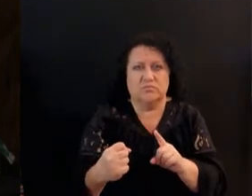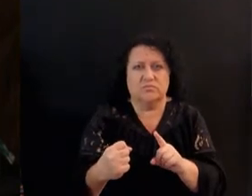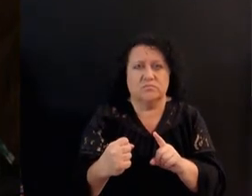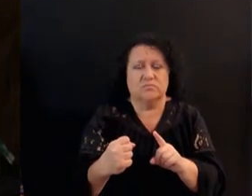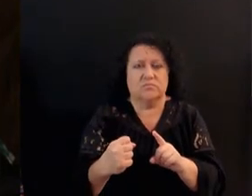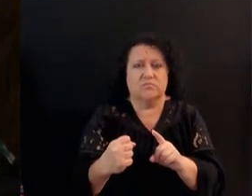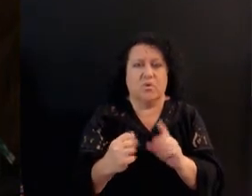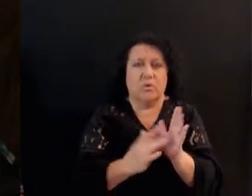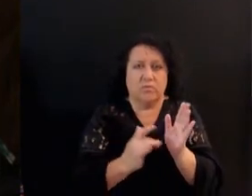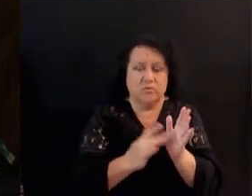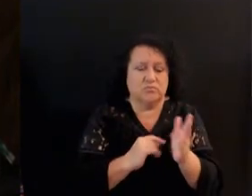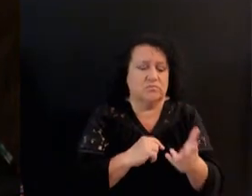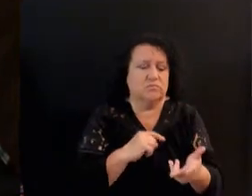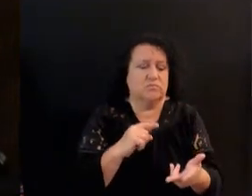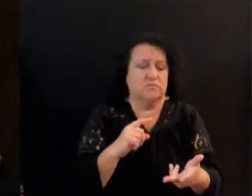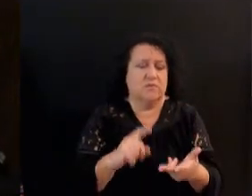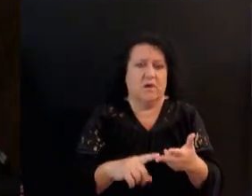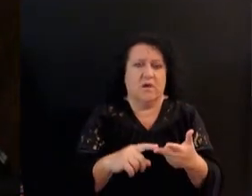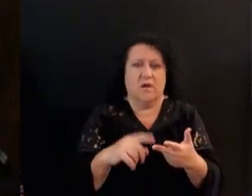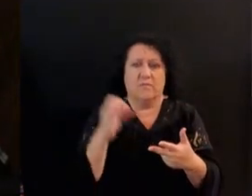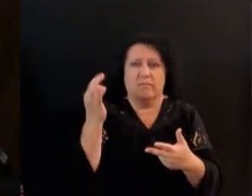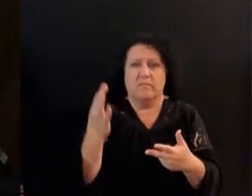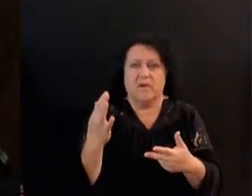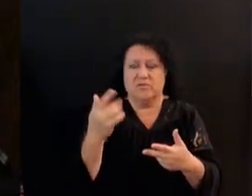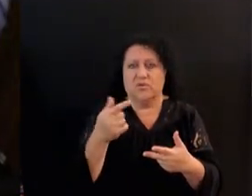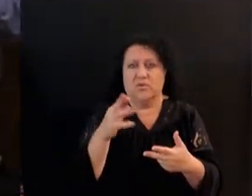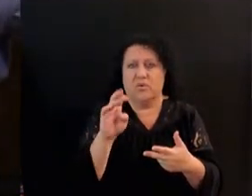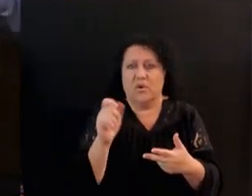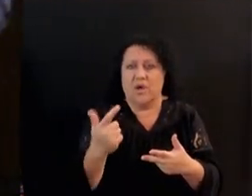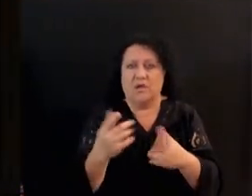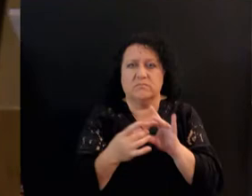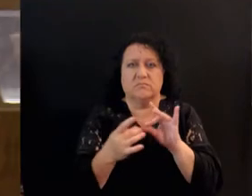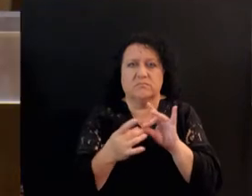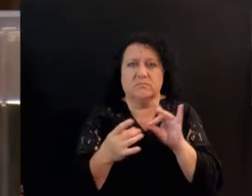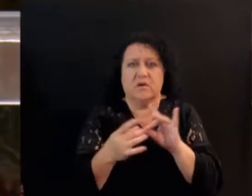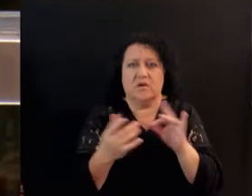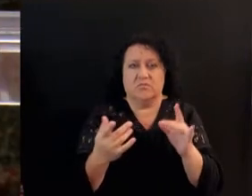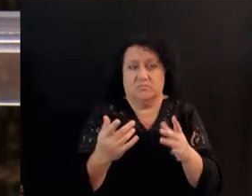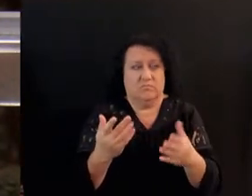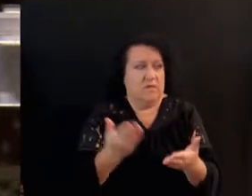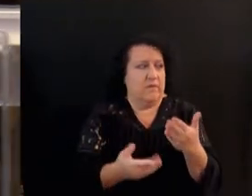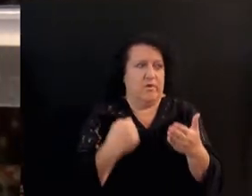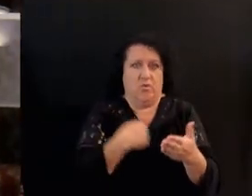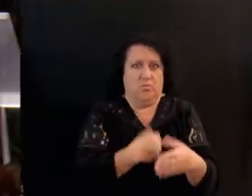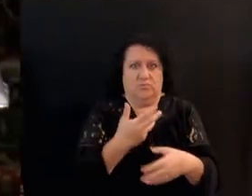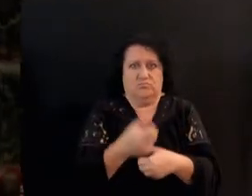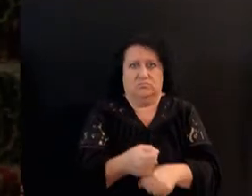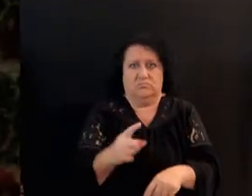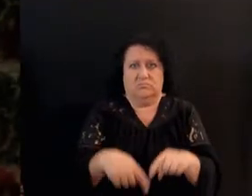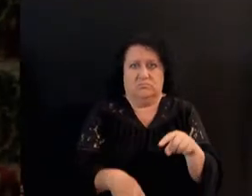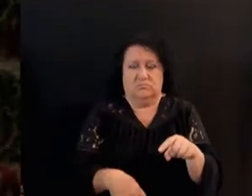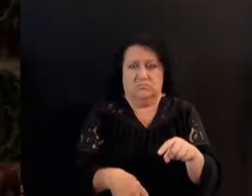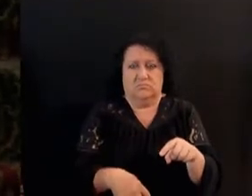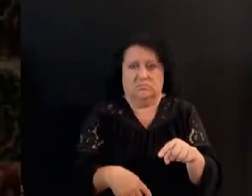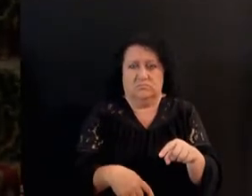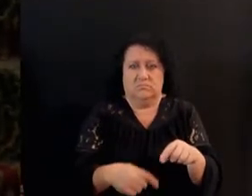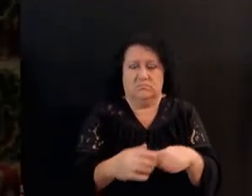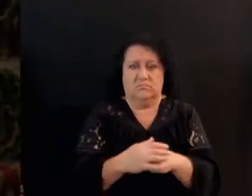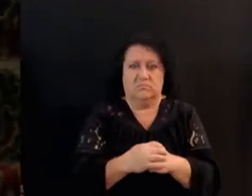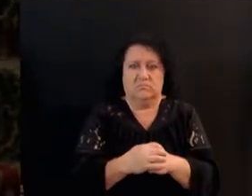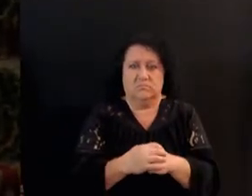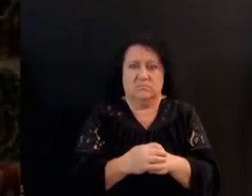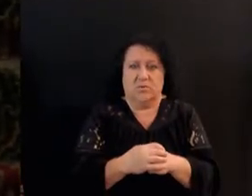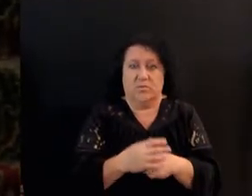Pastor Greg already mentioned, what about when we can't trust? We can't trust people, and we definitely can't trust